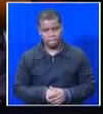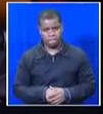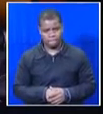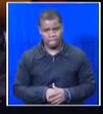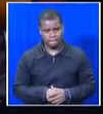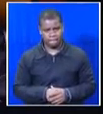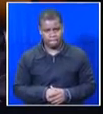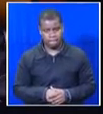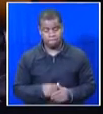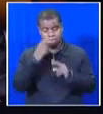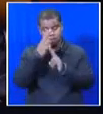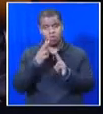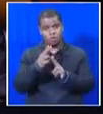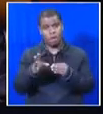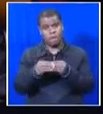Honourable members,